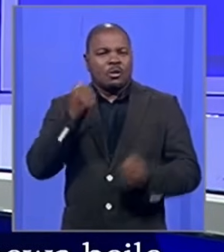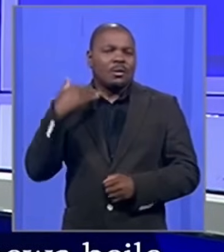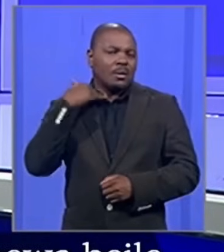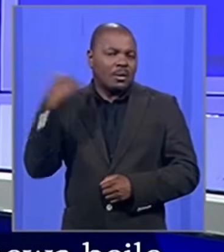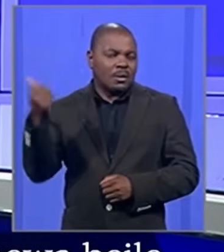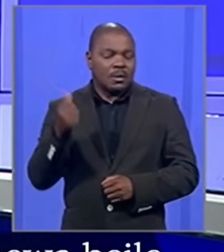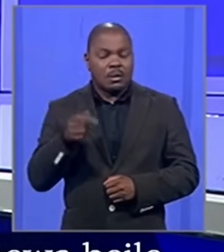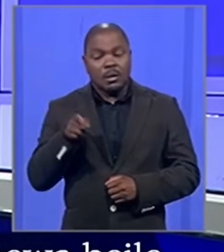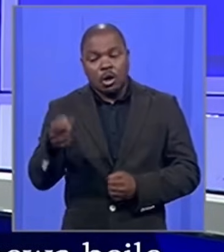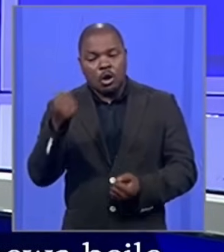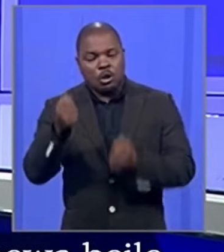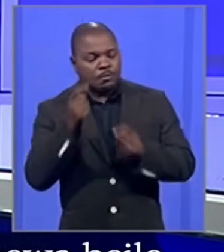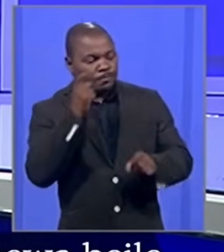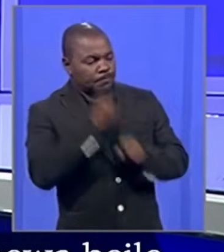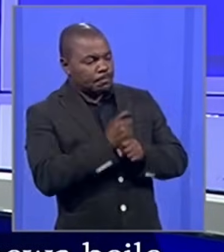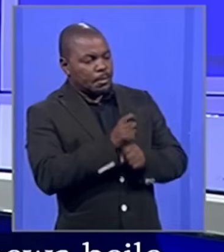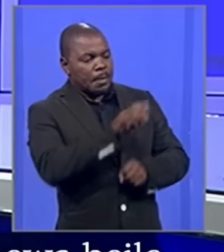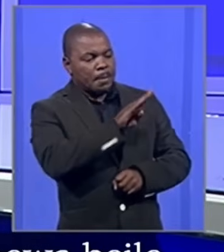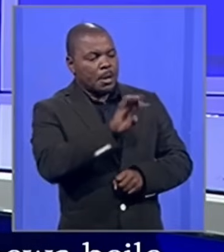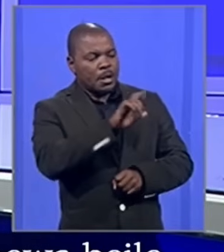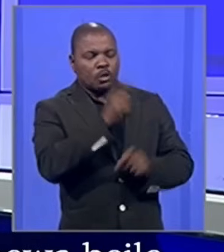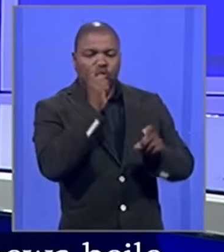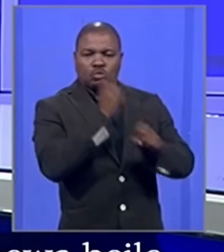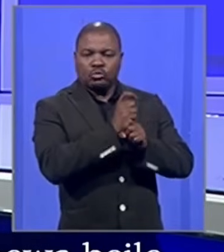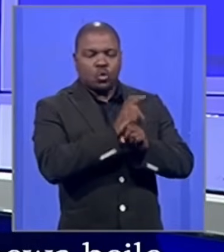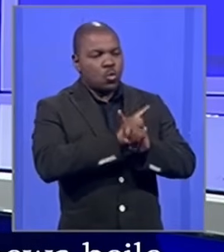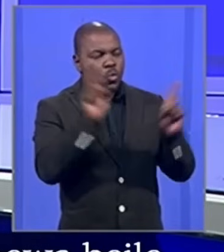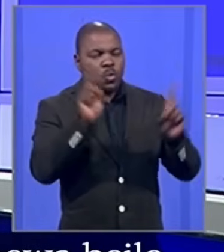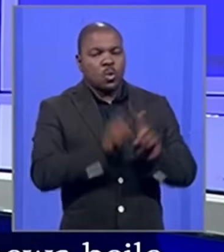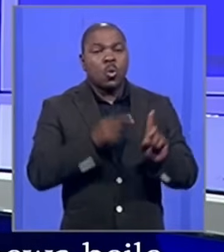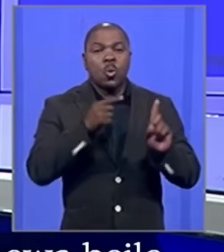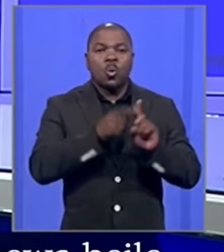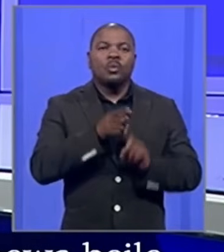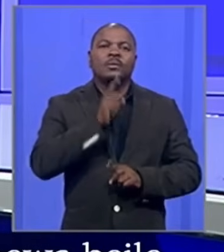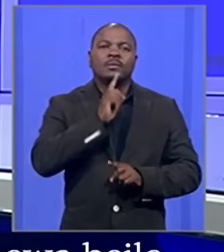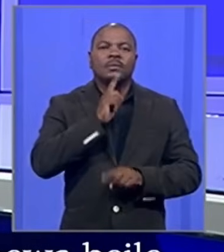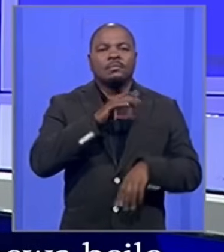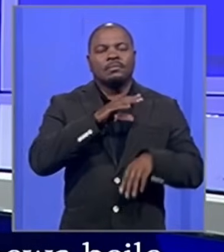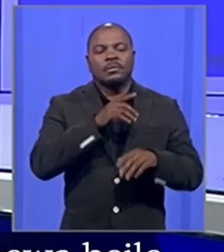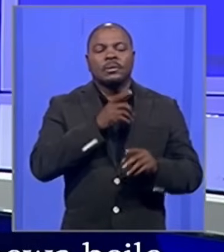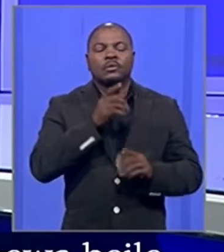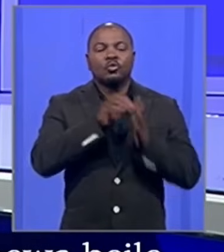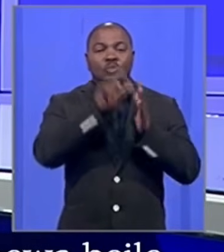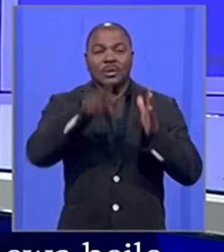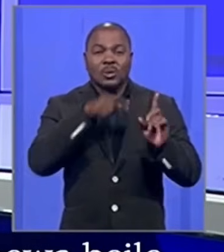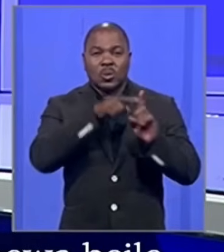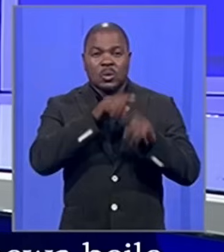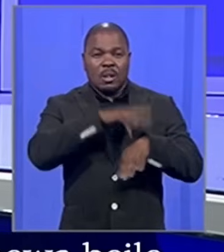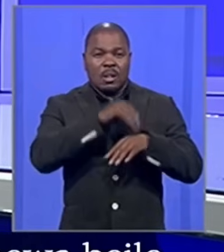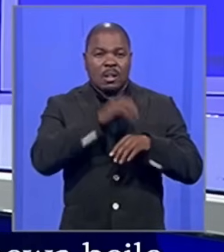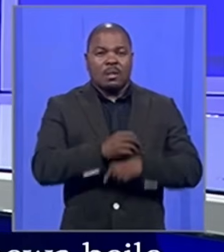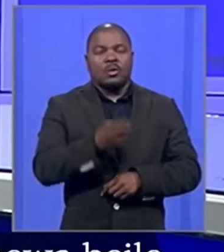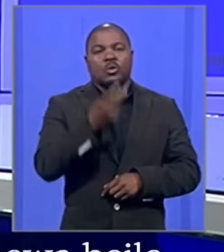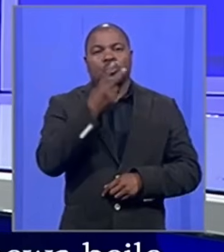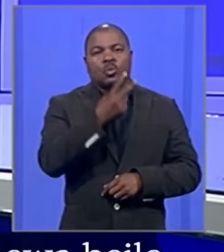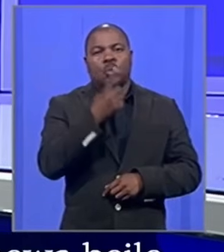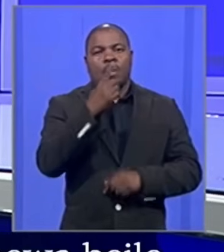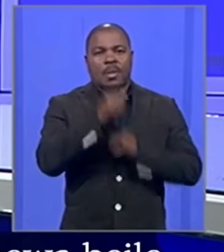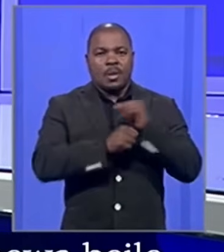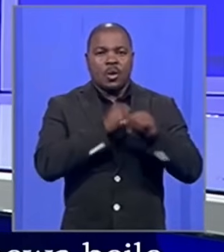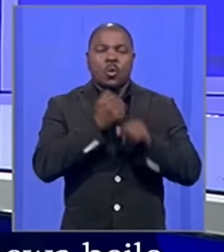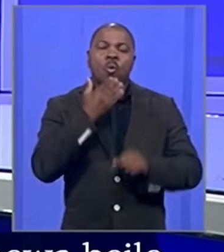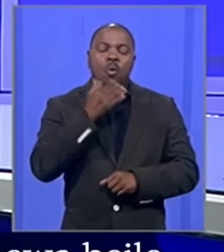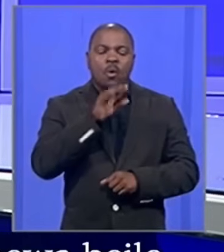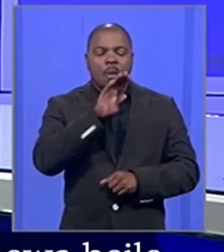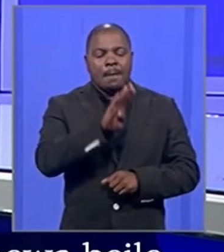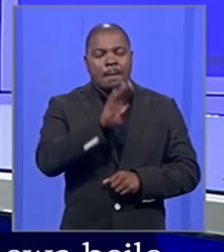Alexander mono Johannesburg. Moithuti wa dingwaga di le 21 Bafana Mahungela o latofadiwa ka